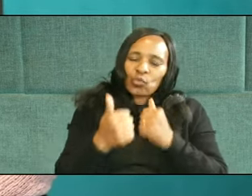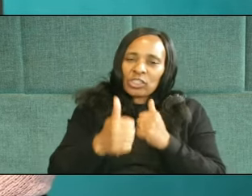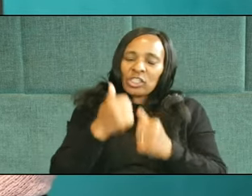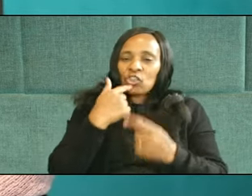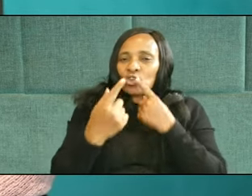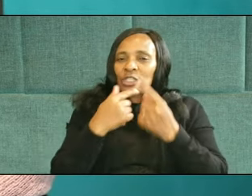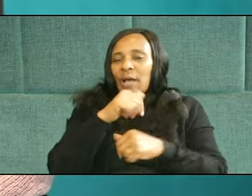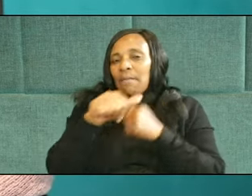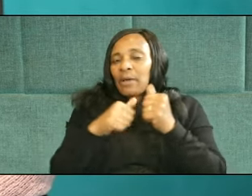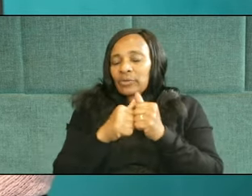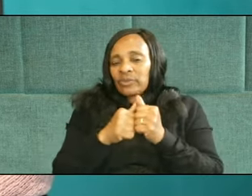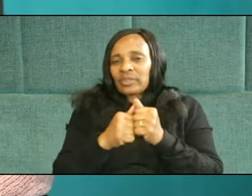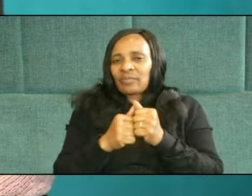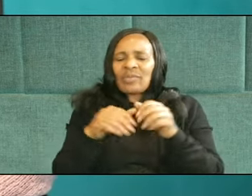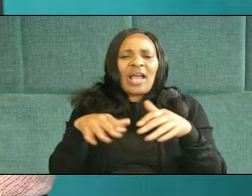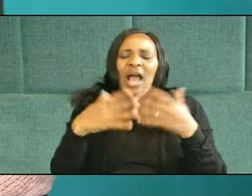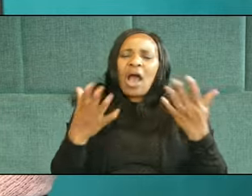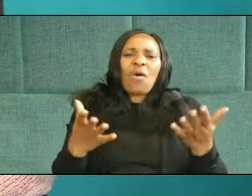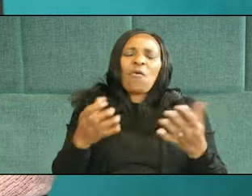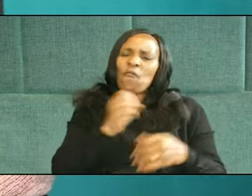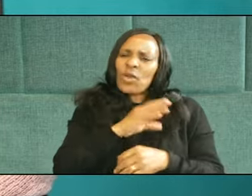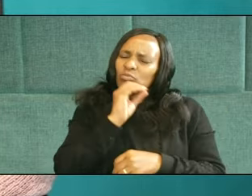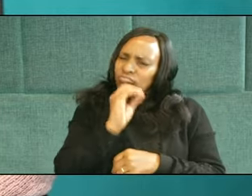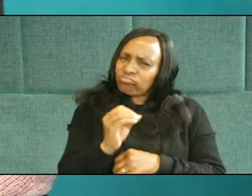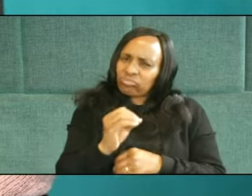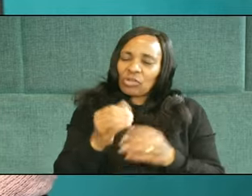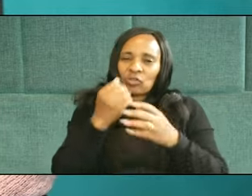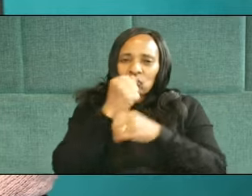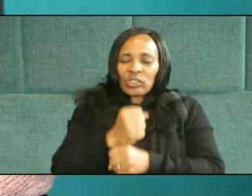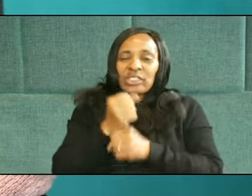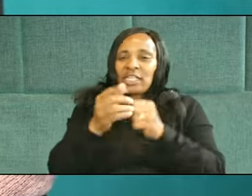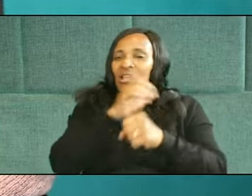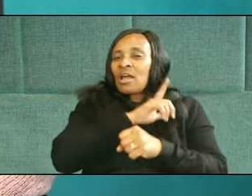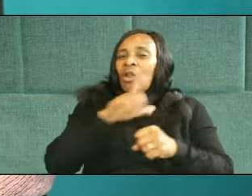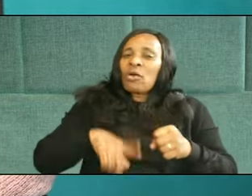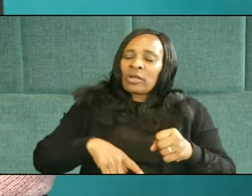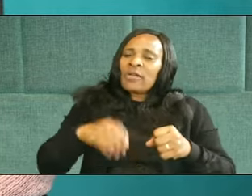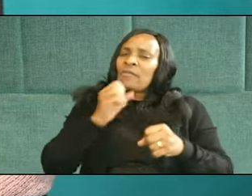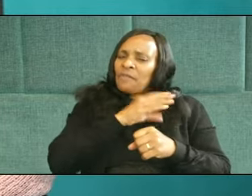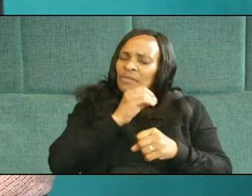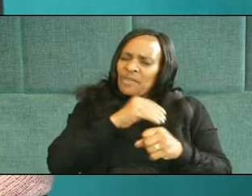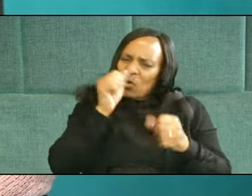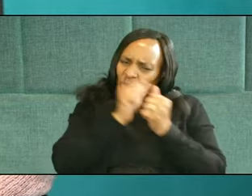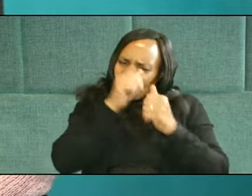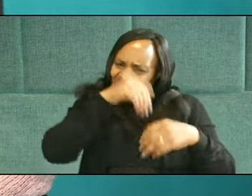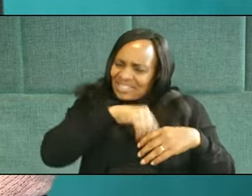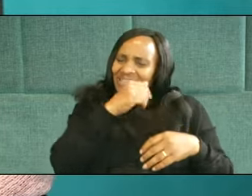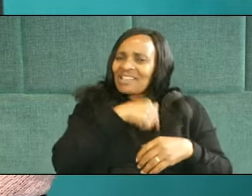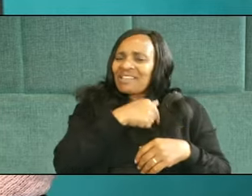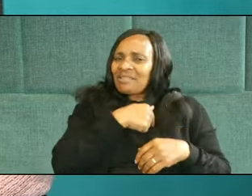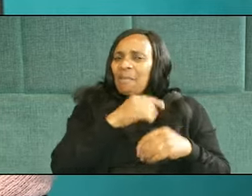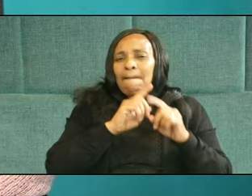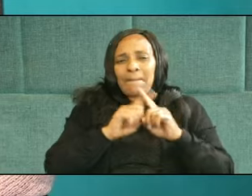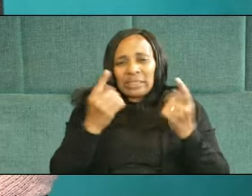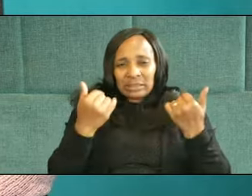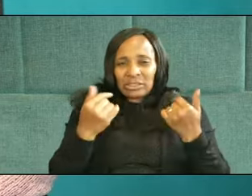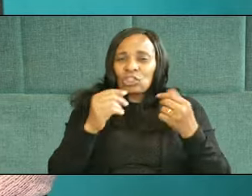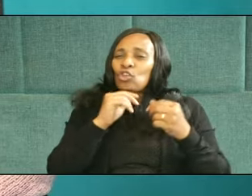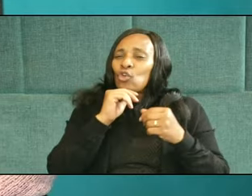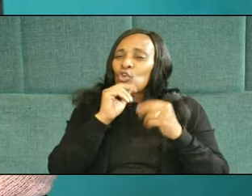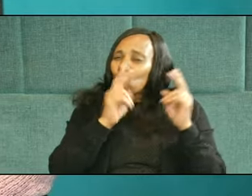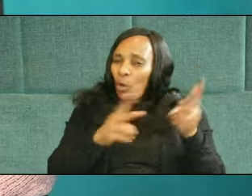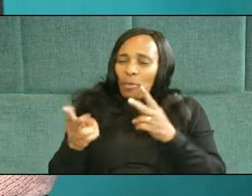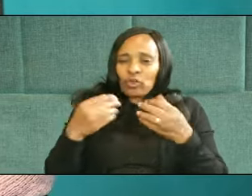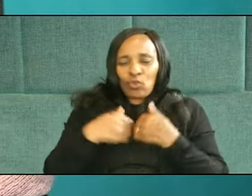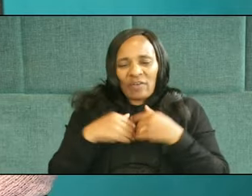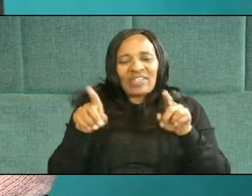mm-hmm. how as he did not fear and he just trusted in the Lord. Yes, he had fear within him. Like, it's normal to have such emotions.